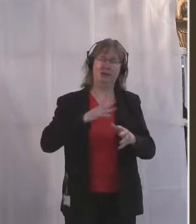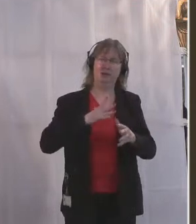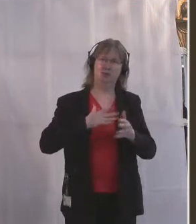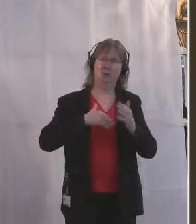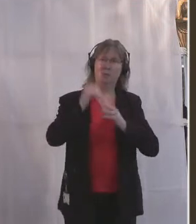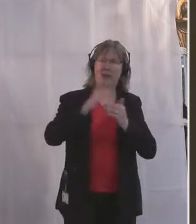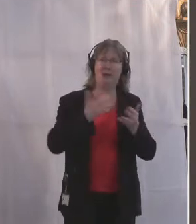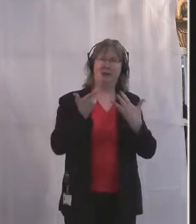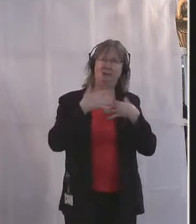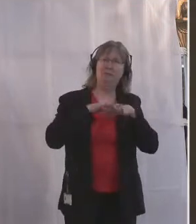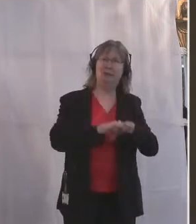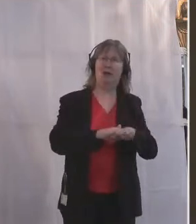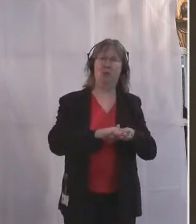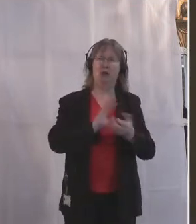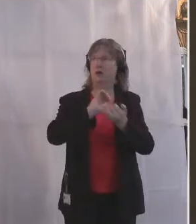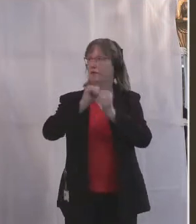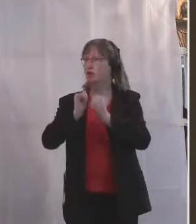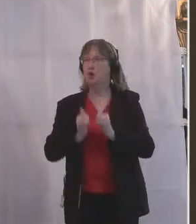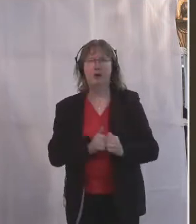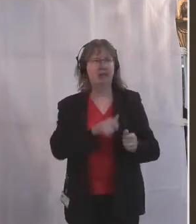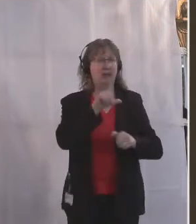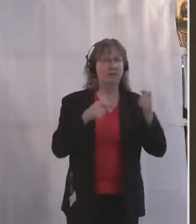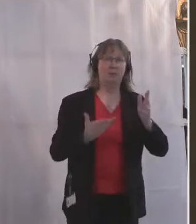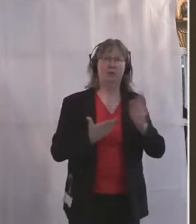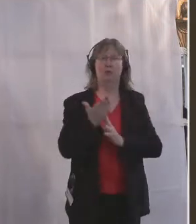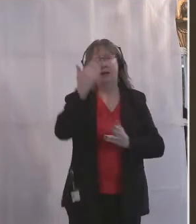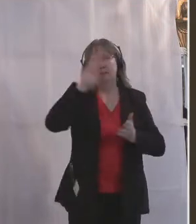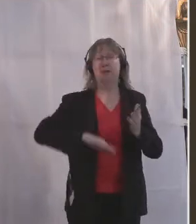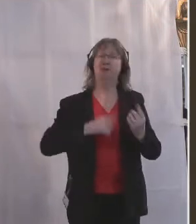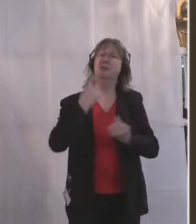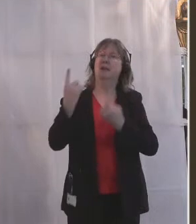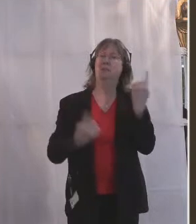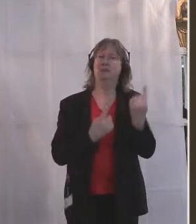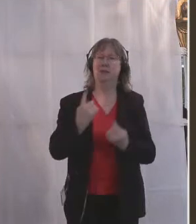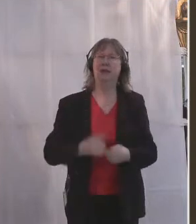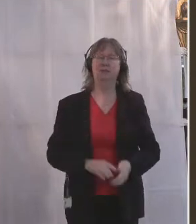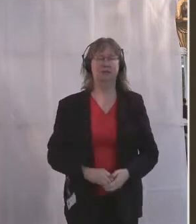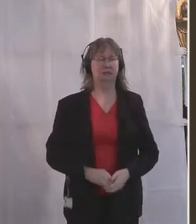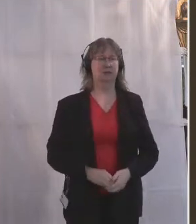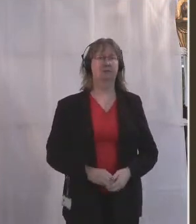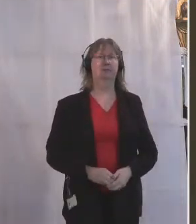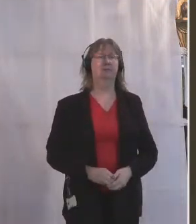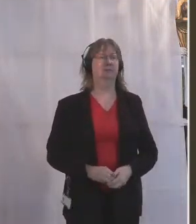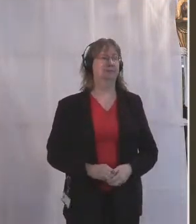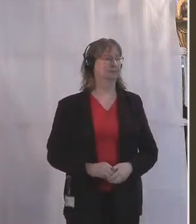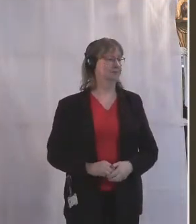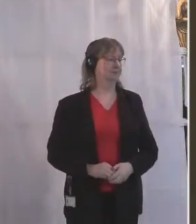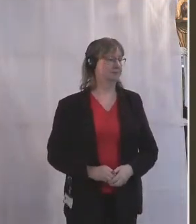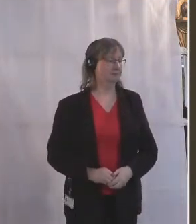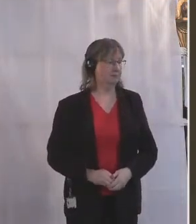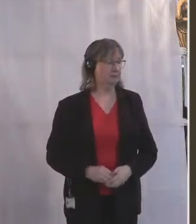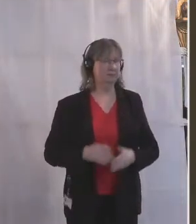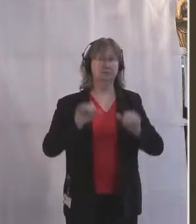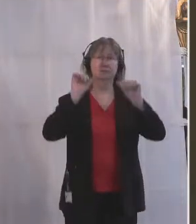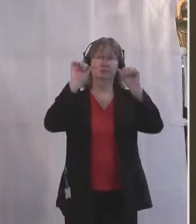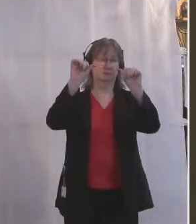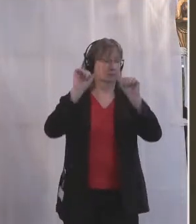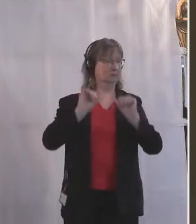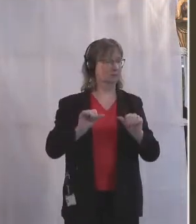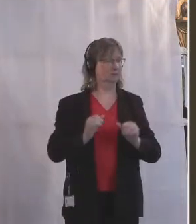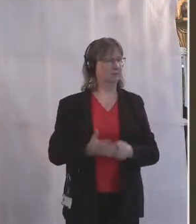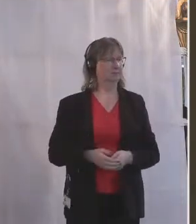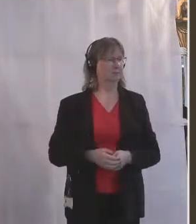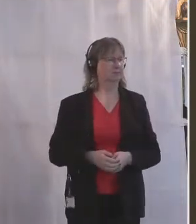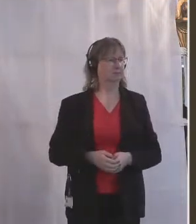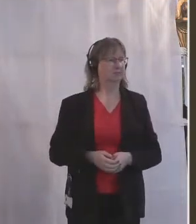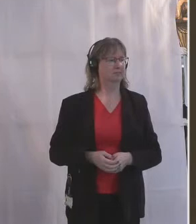peer network and supporting each other going forwards. So next up, we have something a little bit